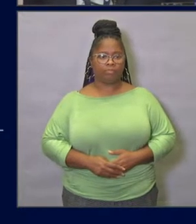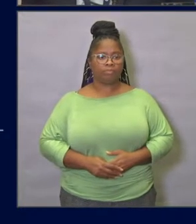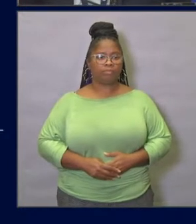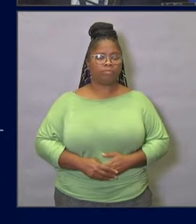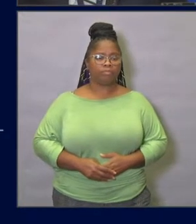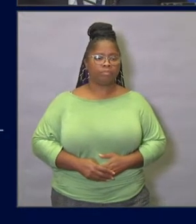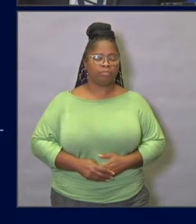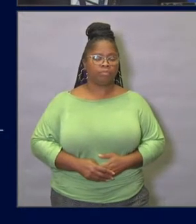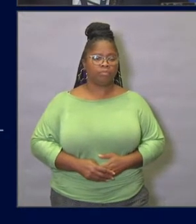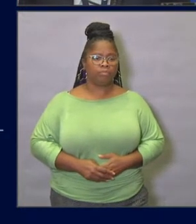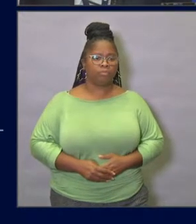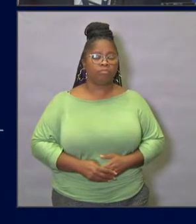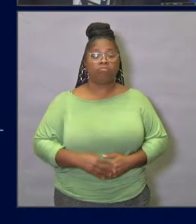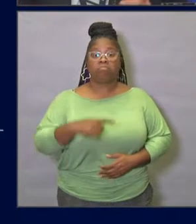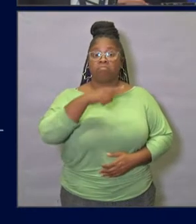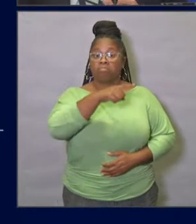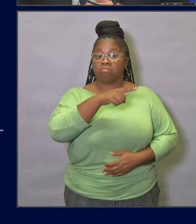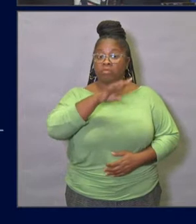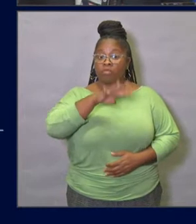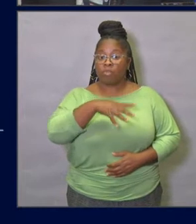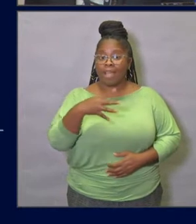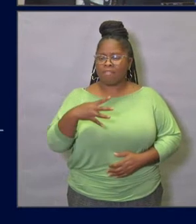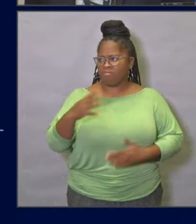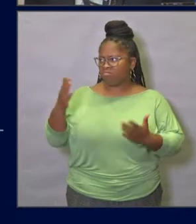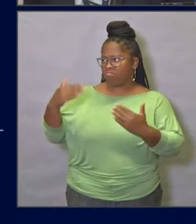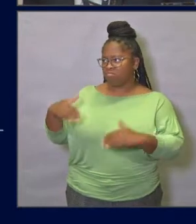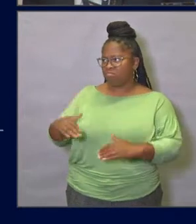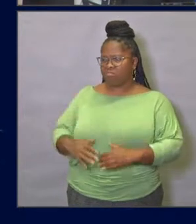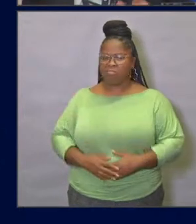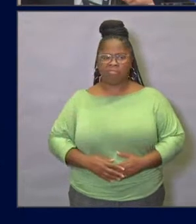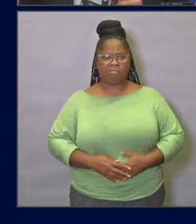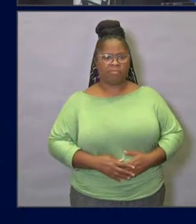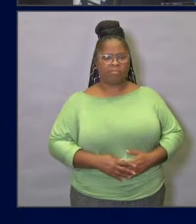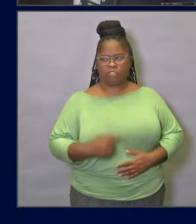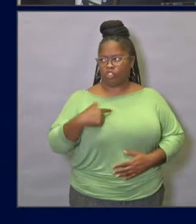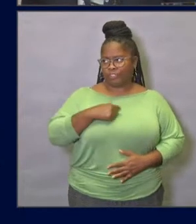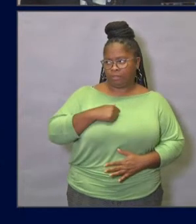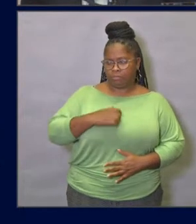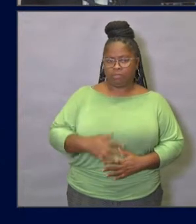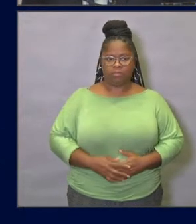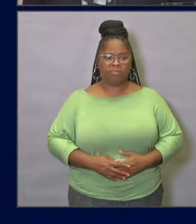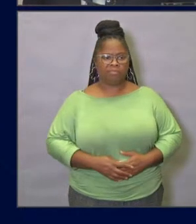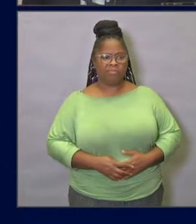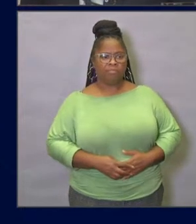This graph also captures, and I'll take the next graph, sorry.